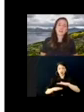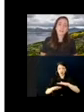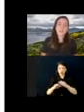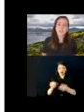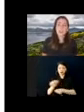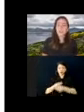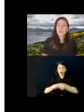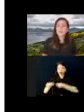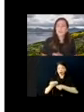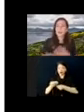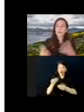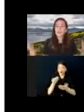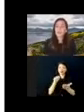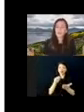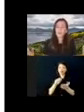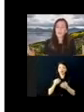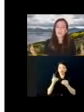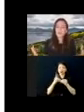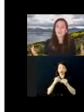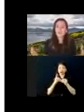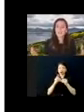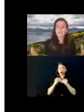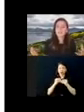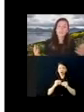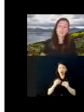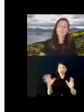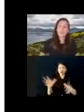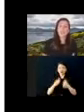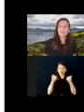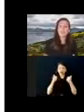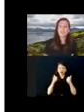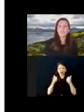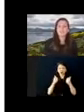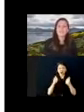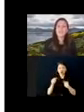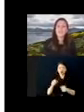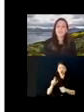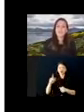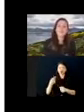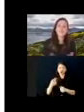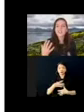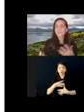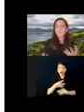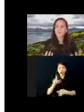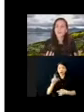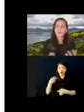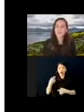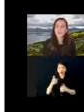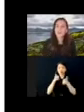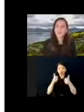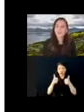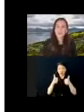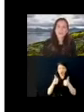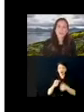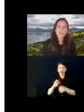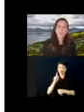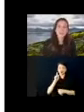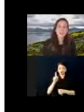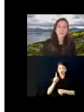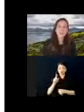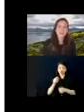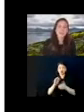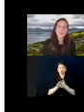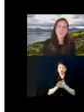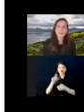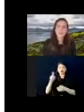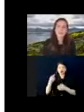an exciting opportunity? Well, one, it's a very convenient and kind of positive for public health way to acquire goods during